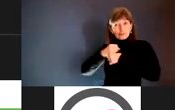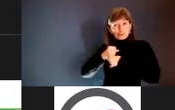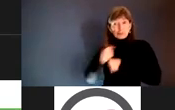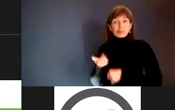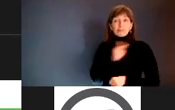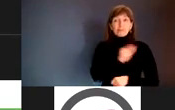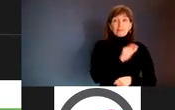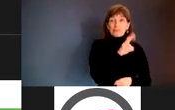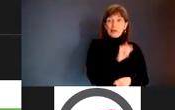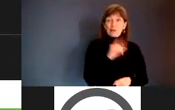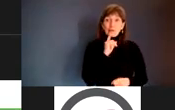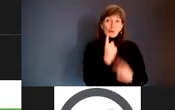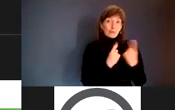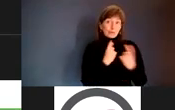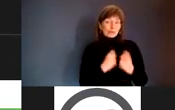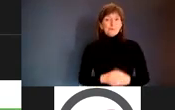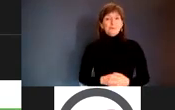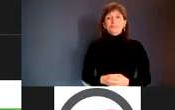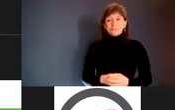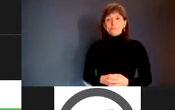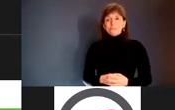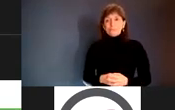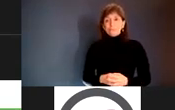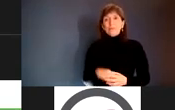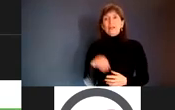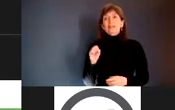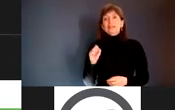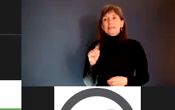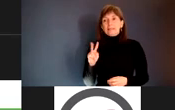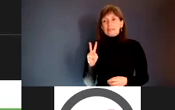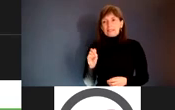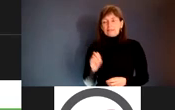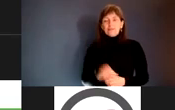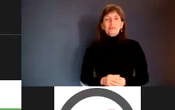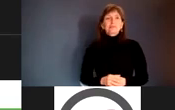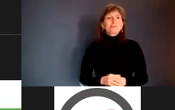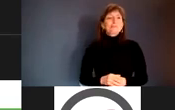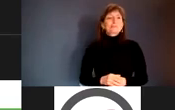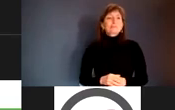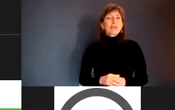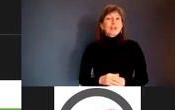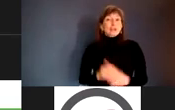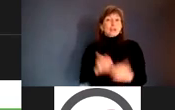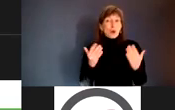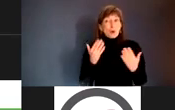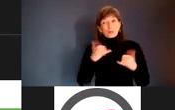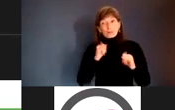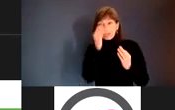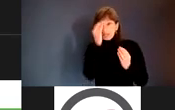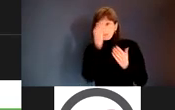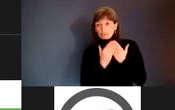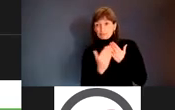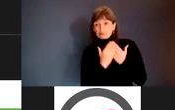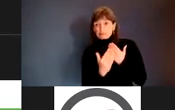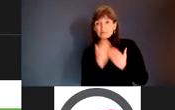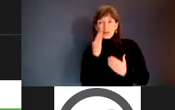Sure. So yeah, folks, just a couple of things, I guess, to consider, I guess, from our end moving forward. Cognizant of the